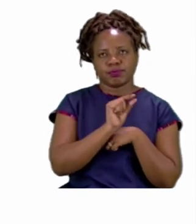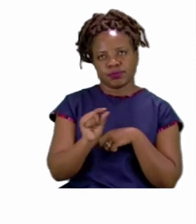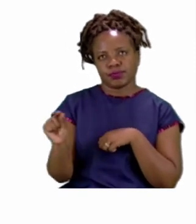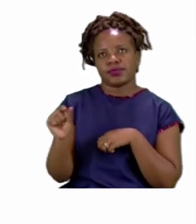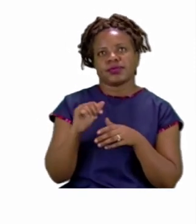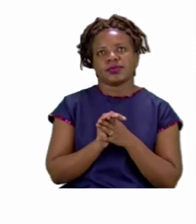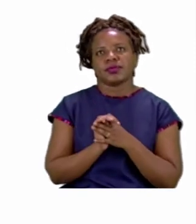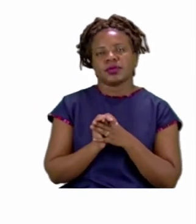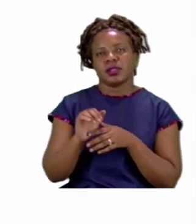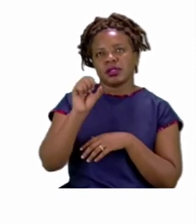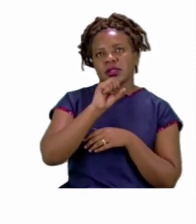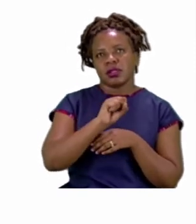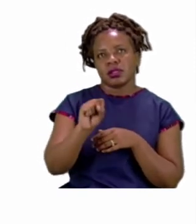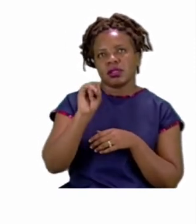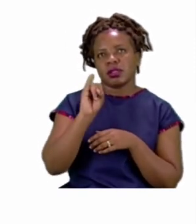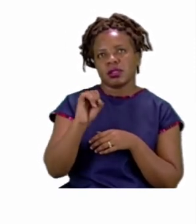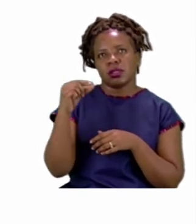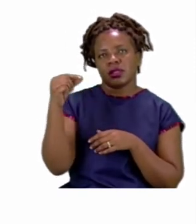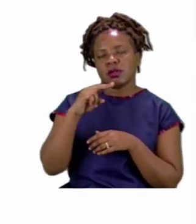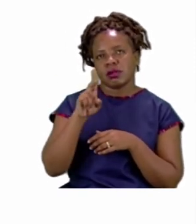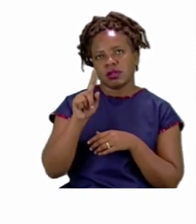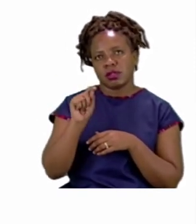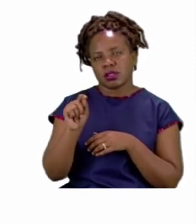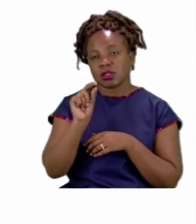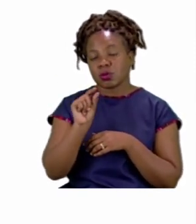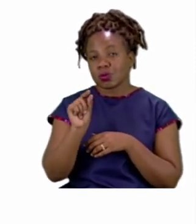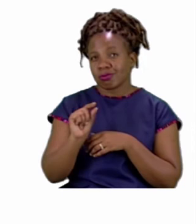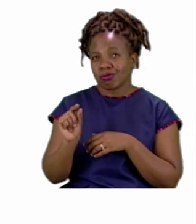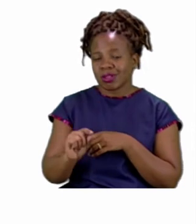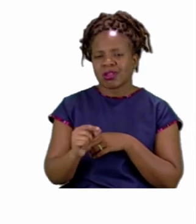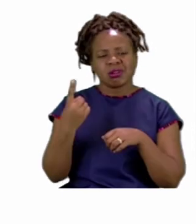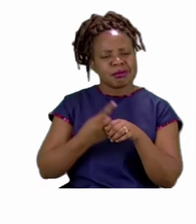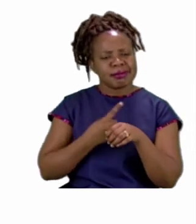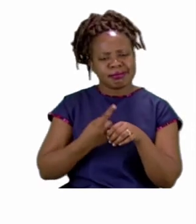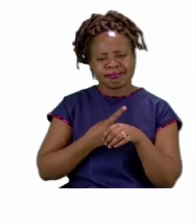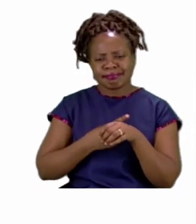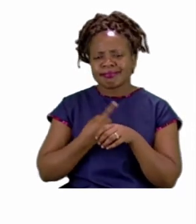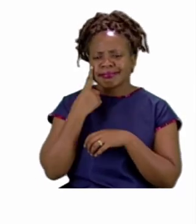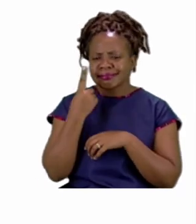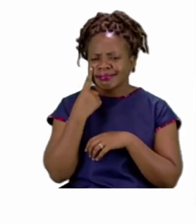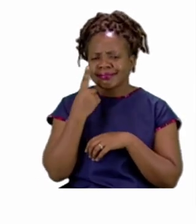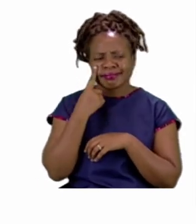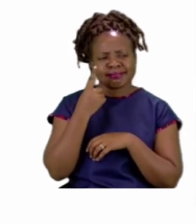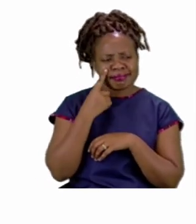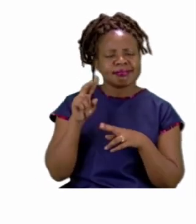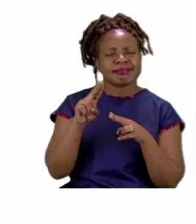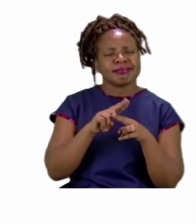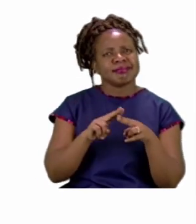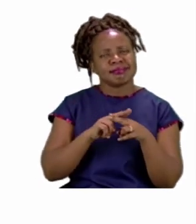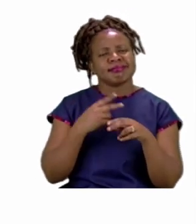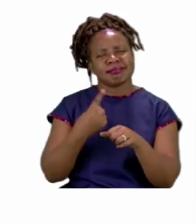are words that we often see and use as well. This week's sight words